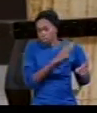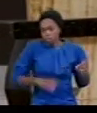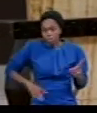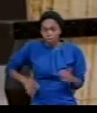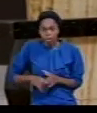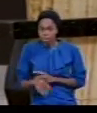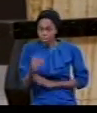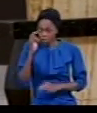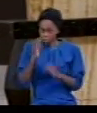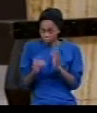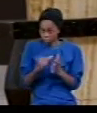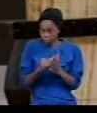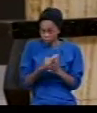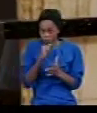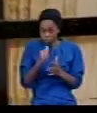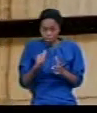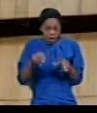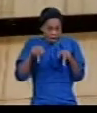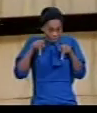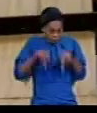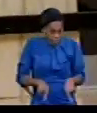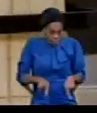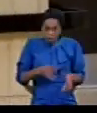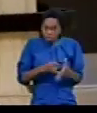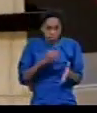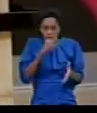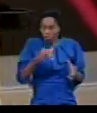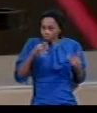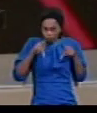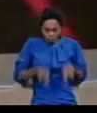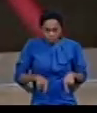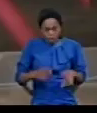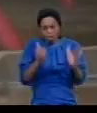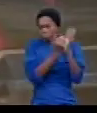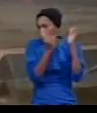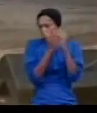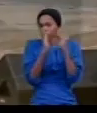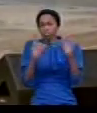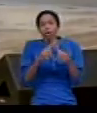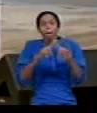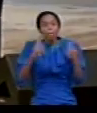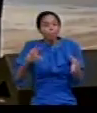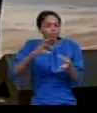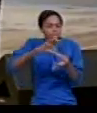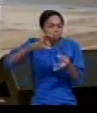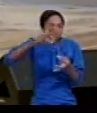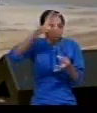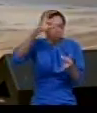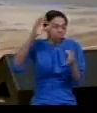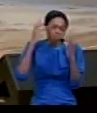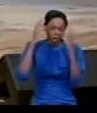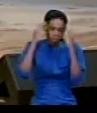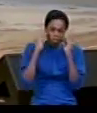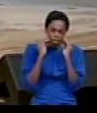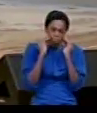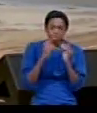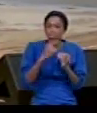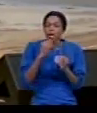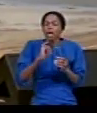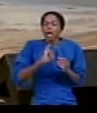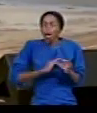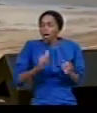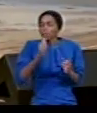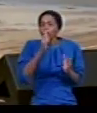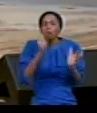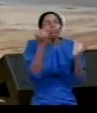is not physical crucifixion. It is a spiritual experience. I am